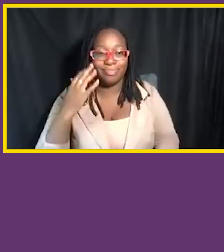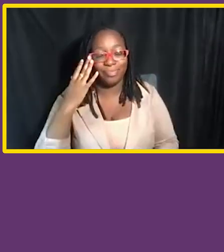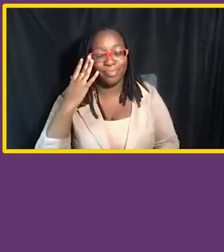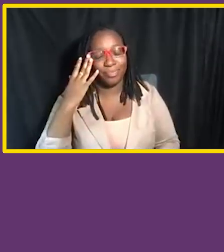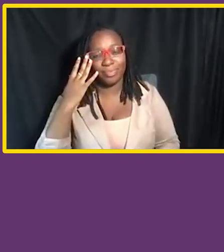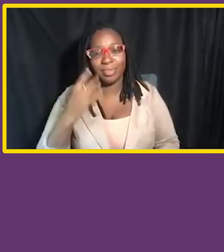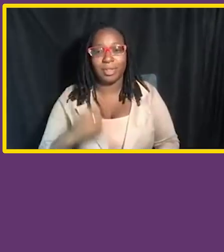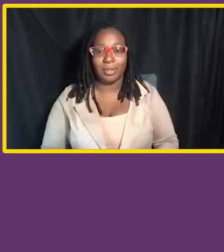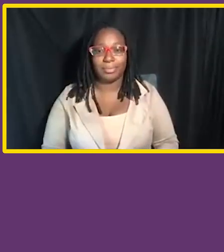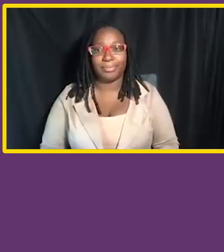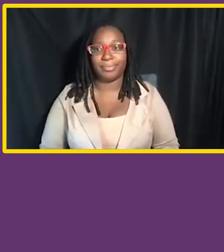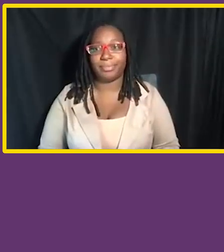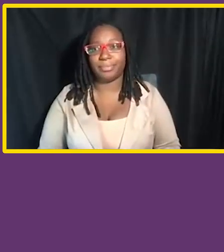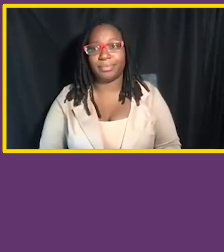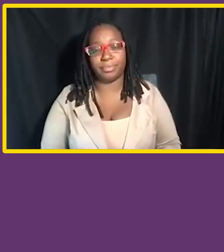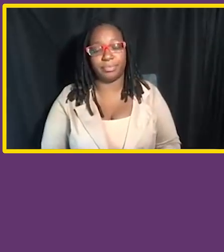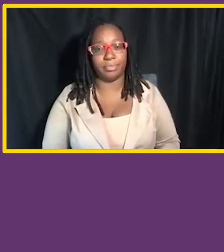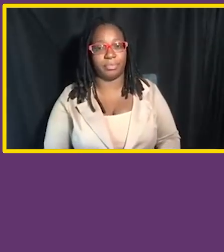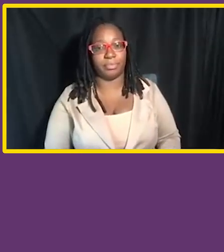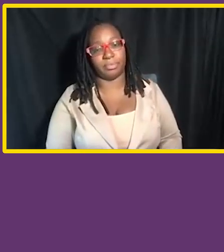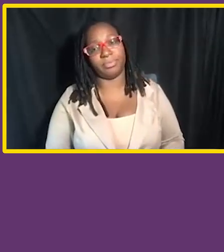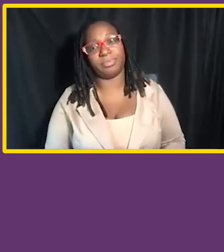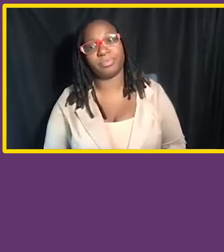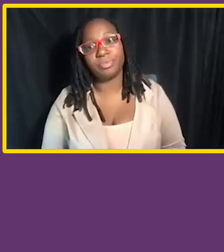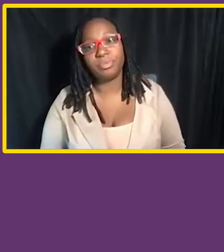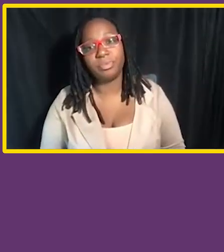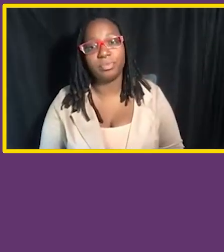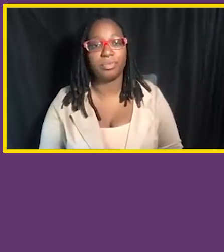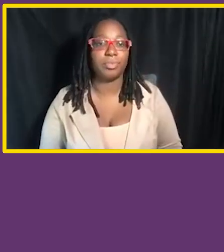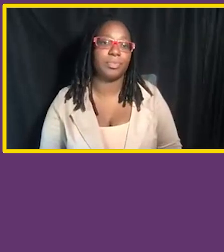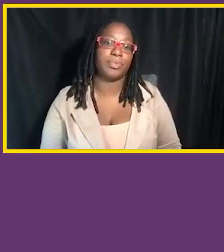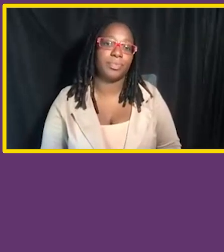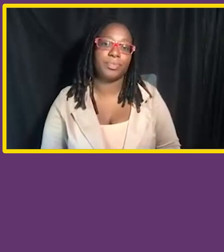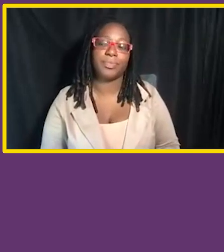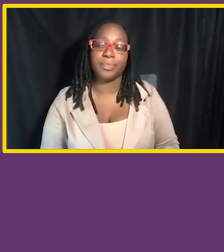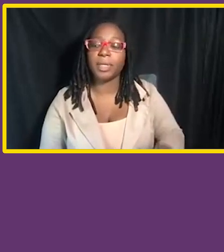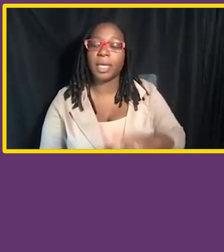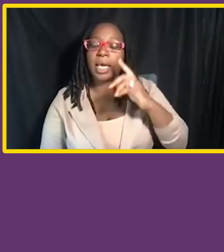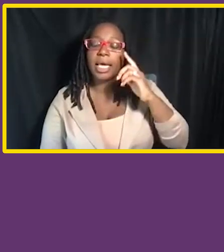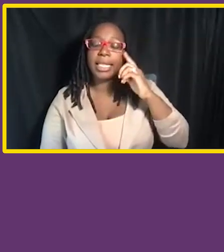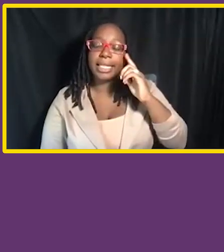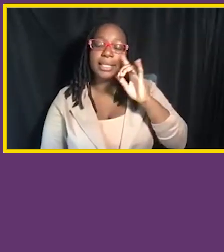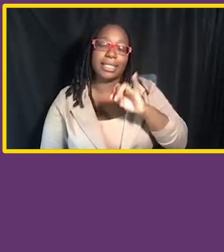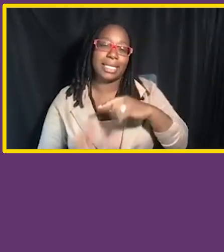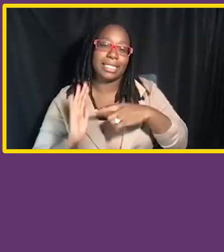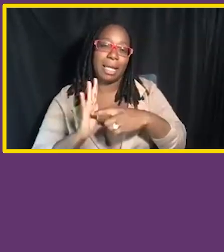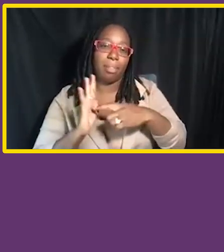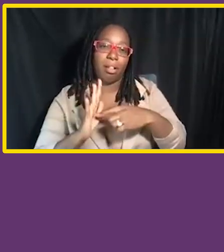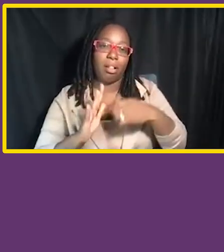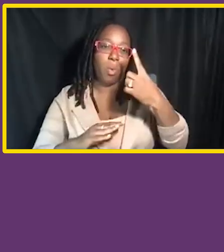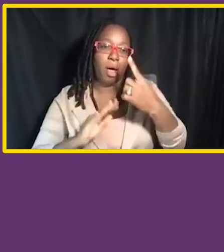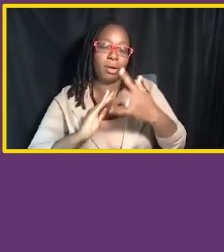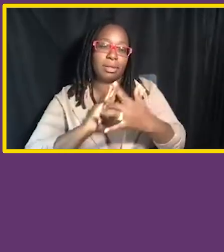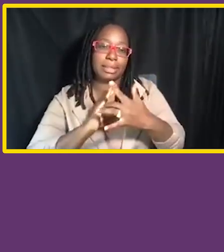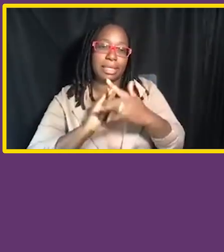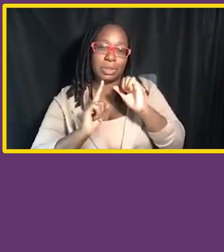Yeah, I'm thinking of this example of a situation, just one example of a tech situation.